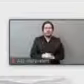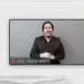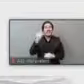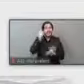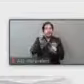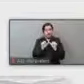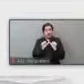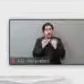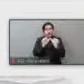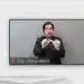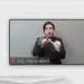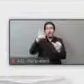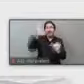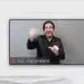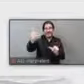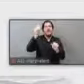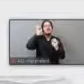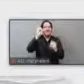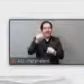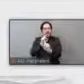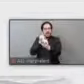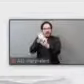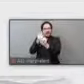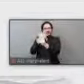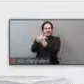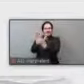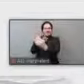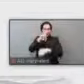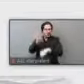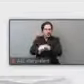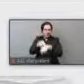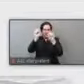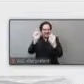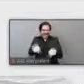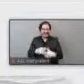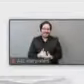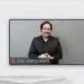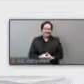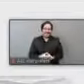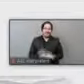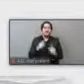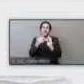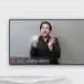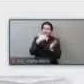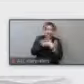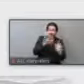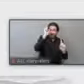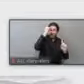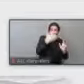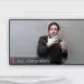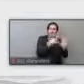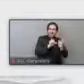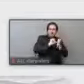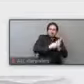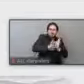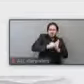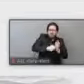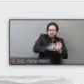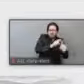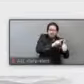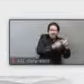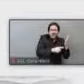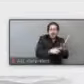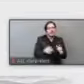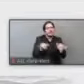COVID safe practices that are listed here. And the governor went through them again and emphasized them. We all do every time we talk.